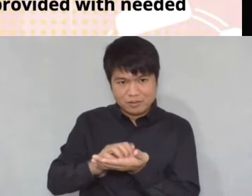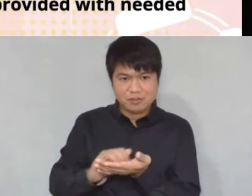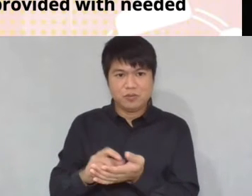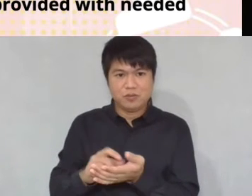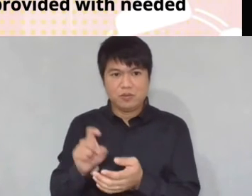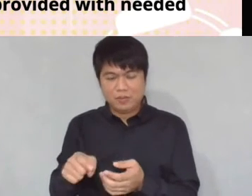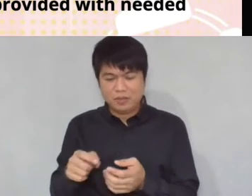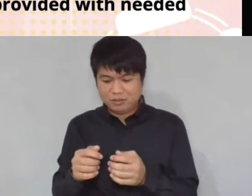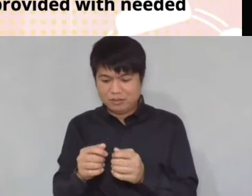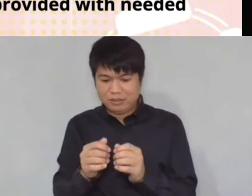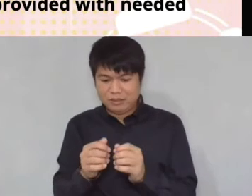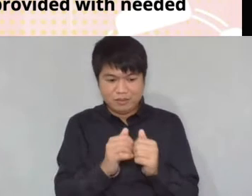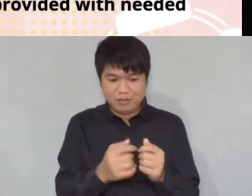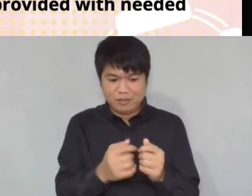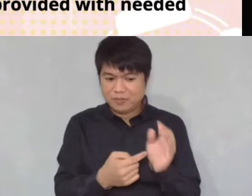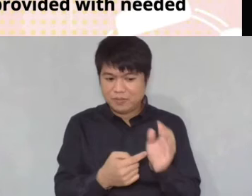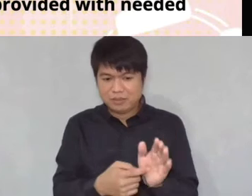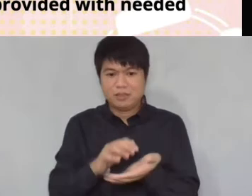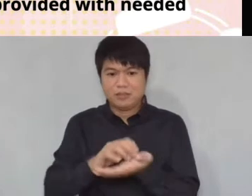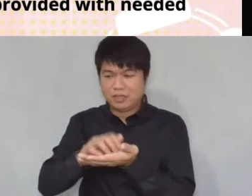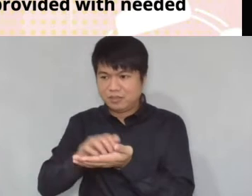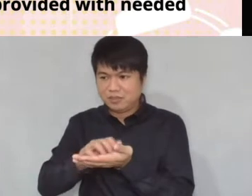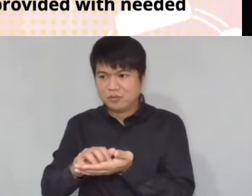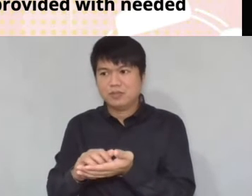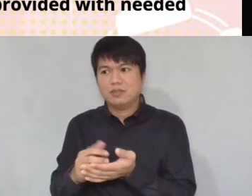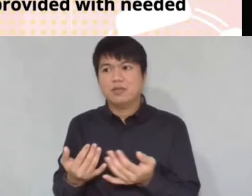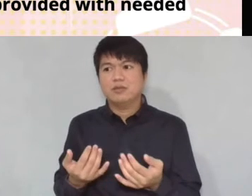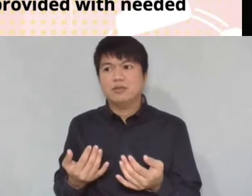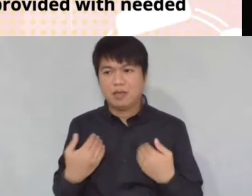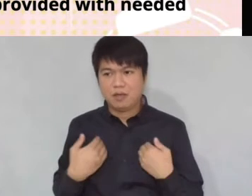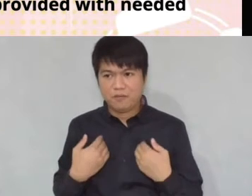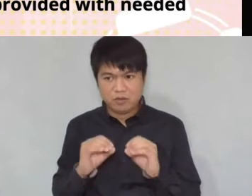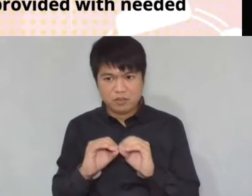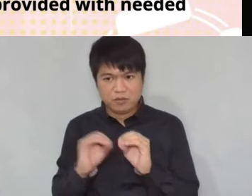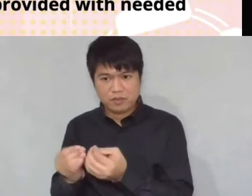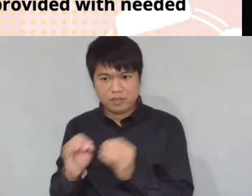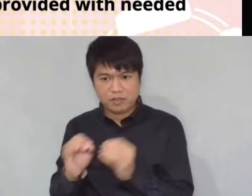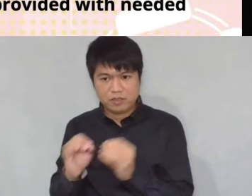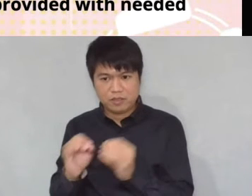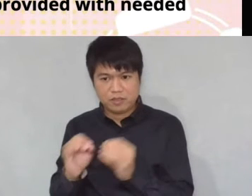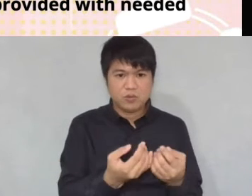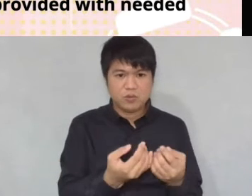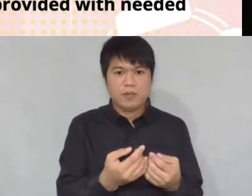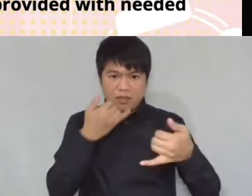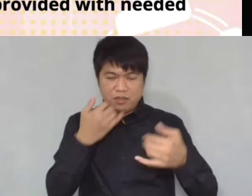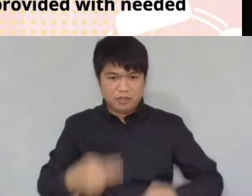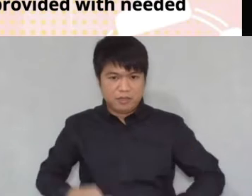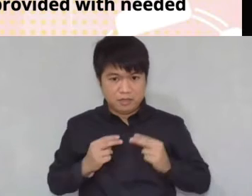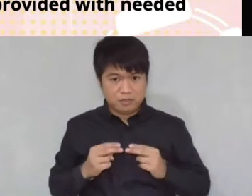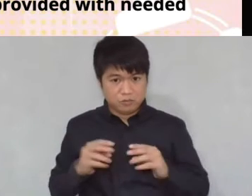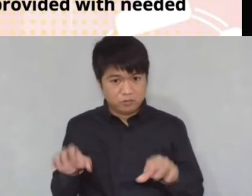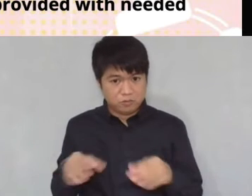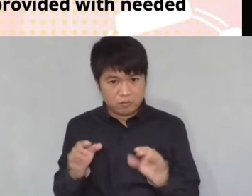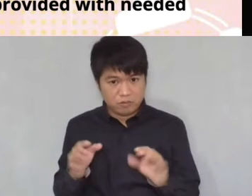really define all of these processes within our own existing organizations. Now, while our current telehealth workforce is trained to